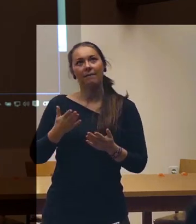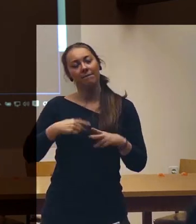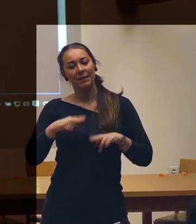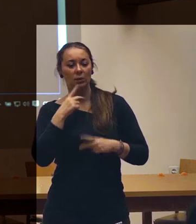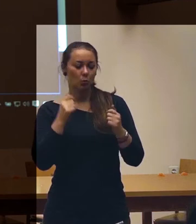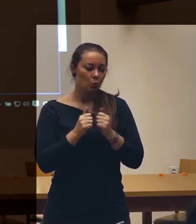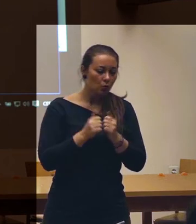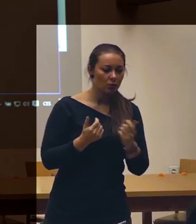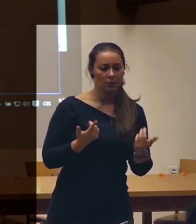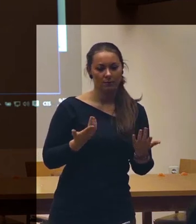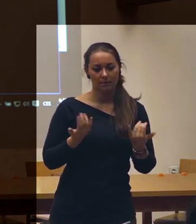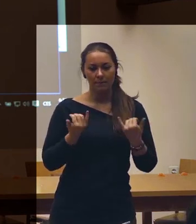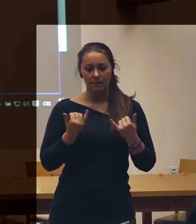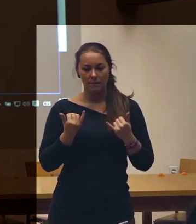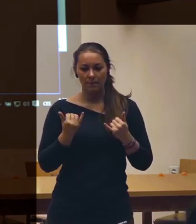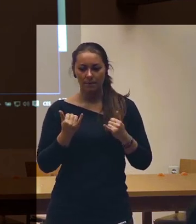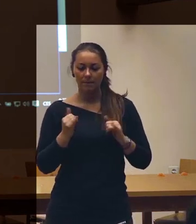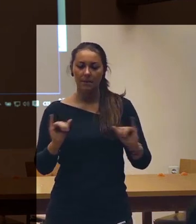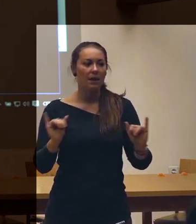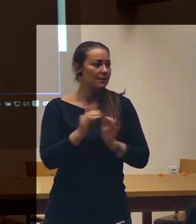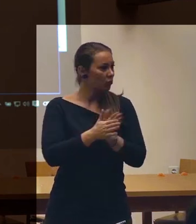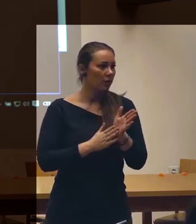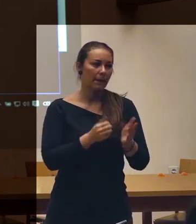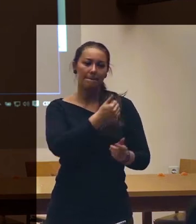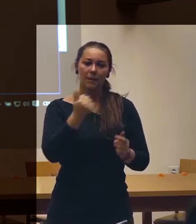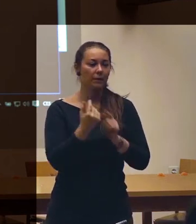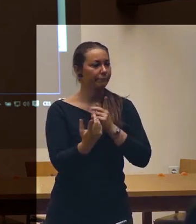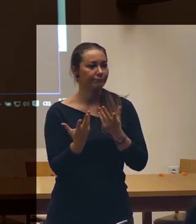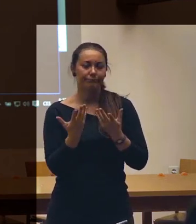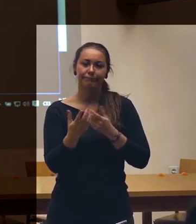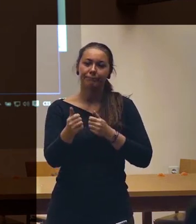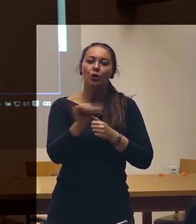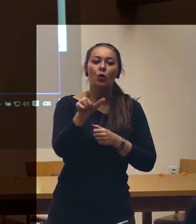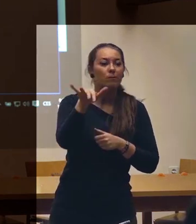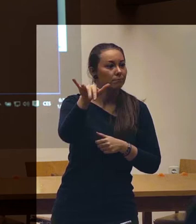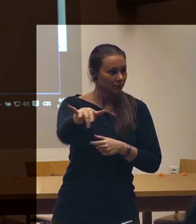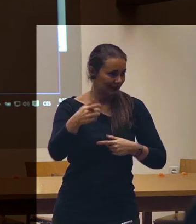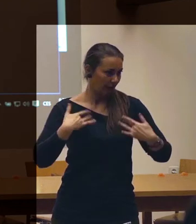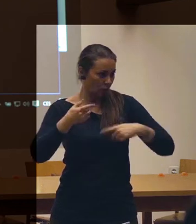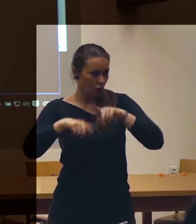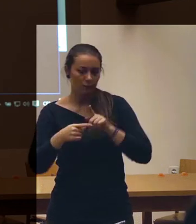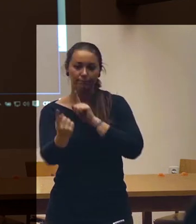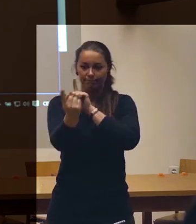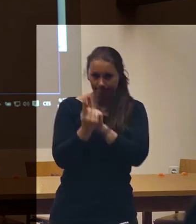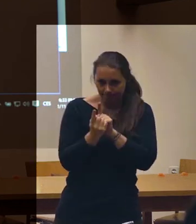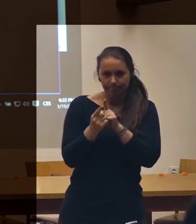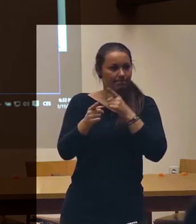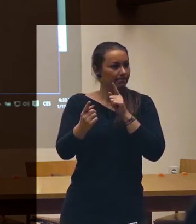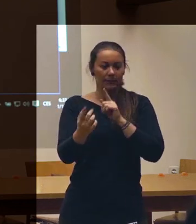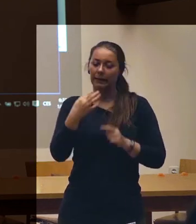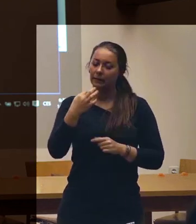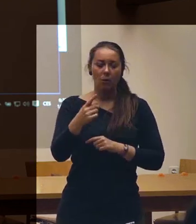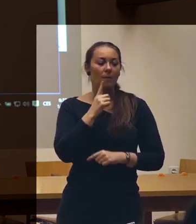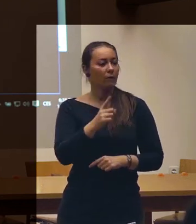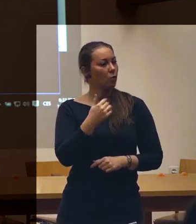way better to start to talk and to interact with the person with disability one-to-one in